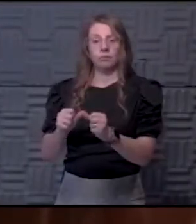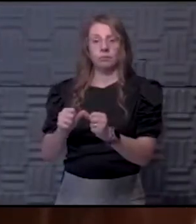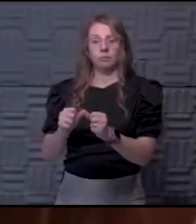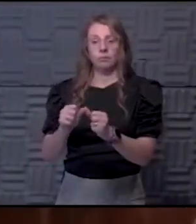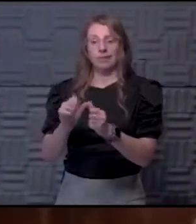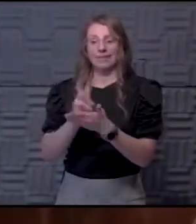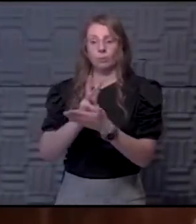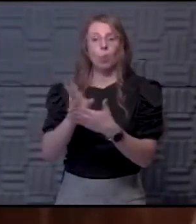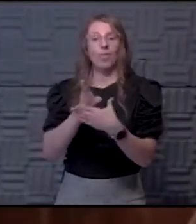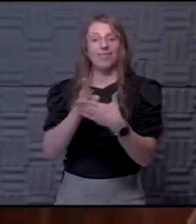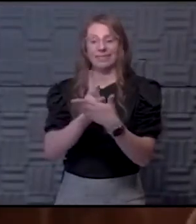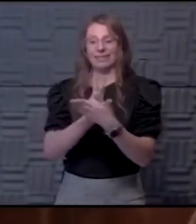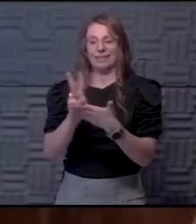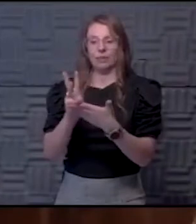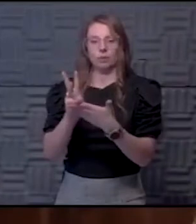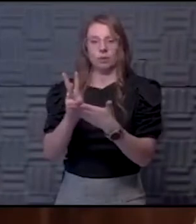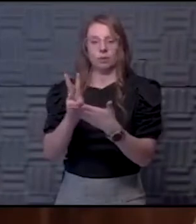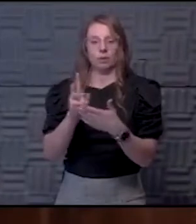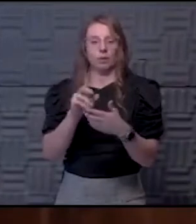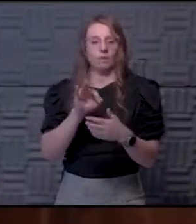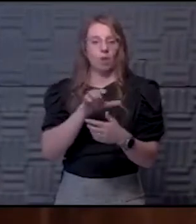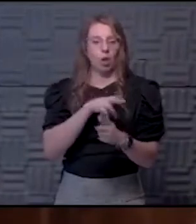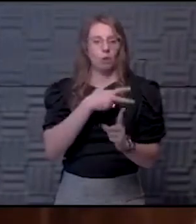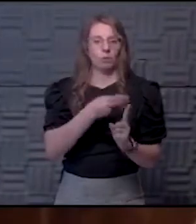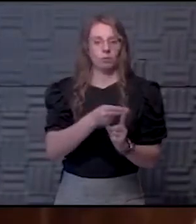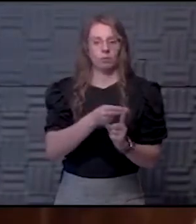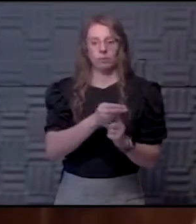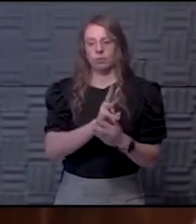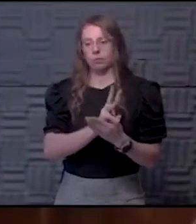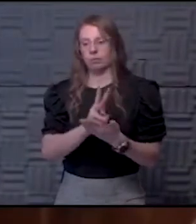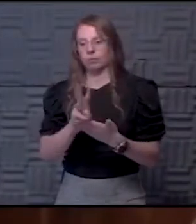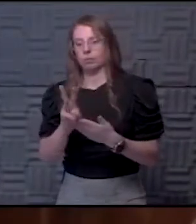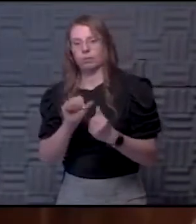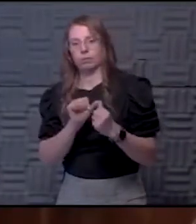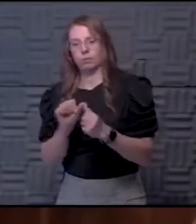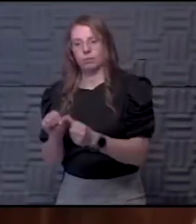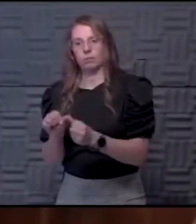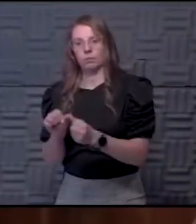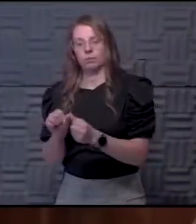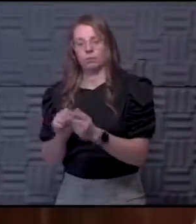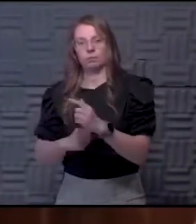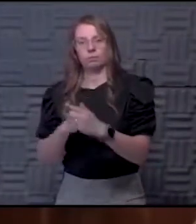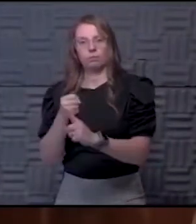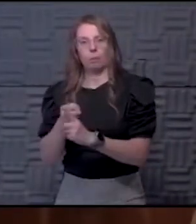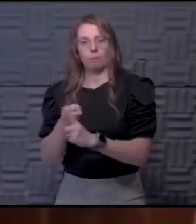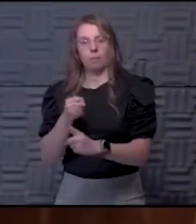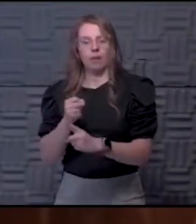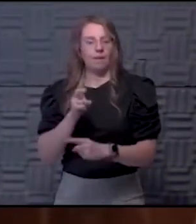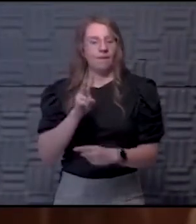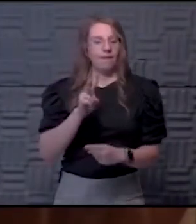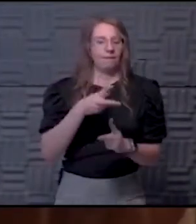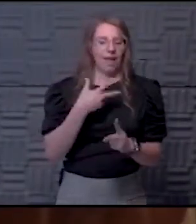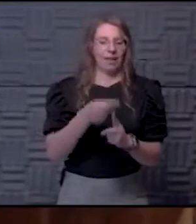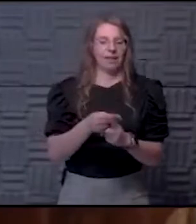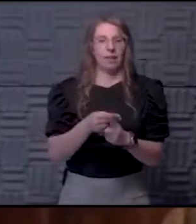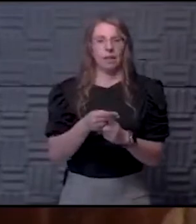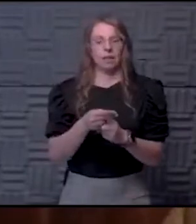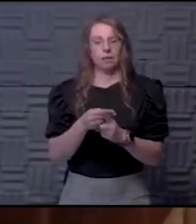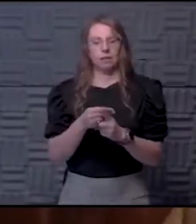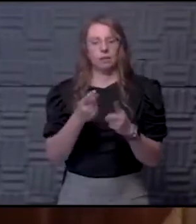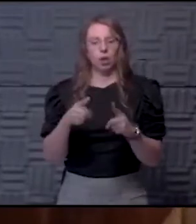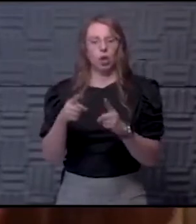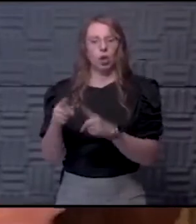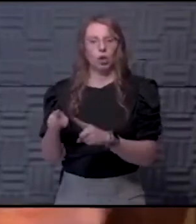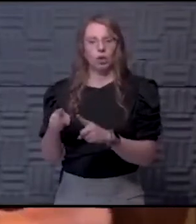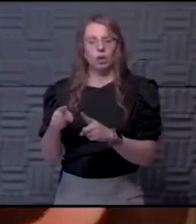6 weeks of getting flu vaccine. But we don't see vaccine side effects that occur months and